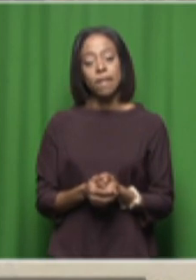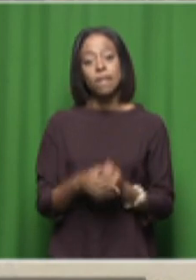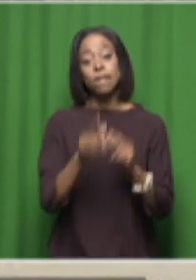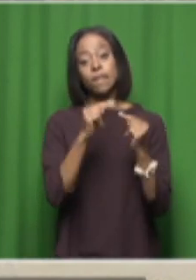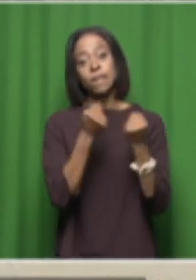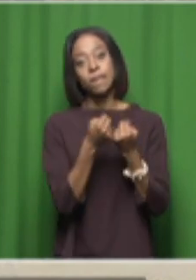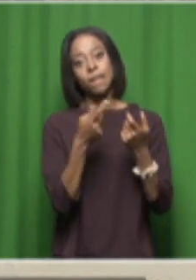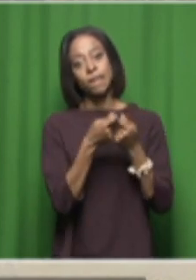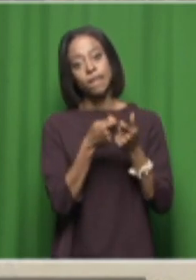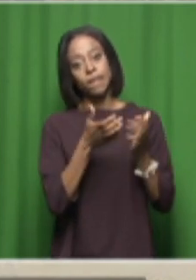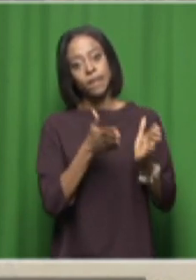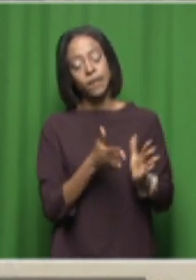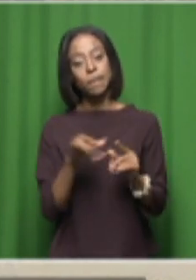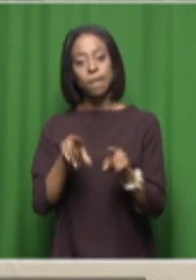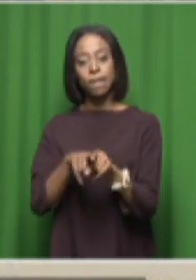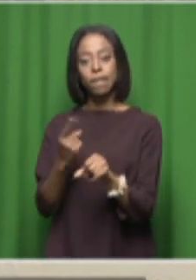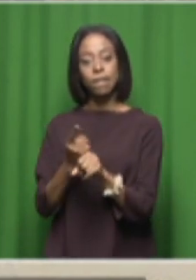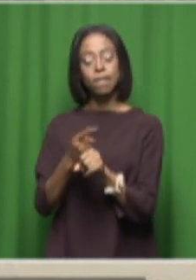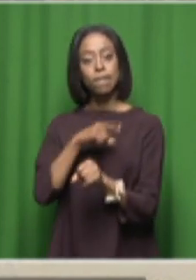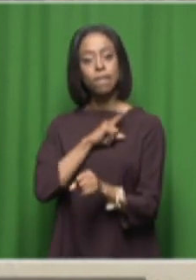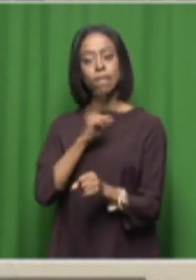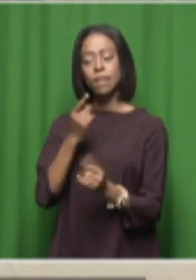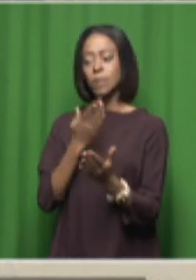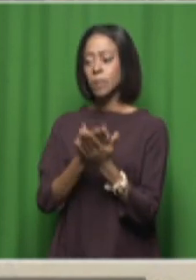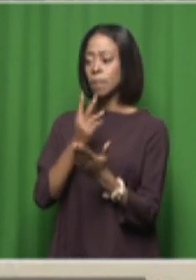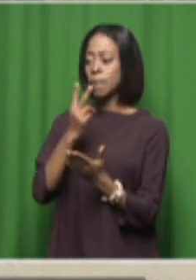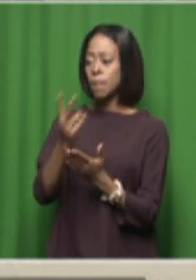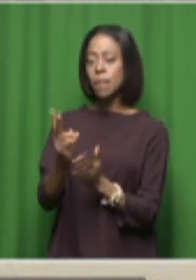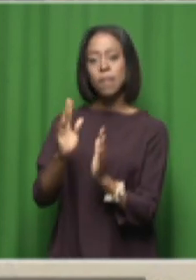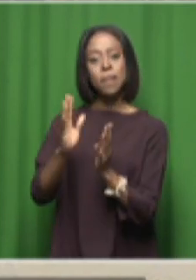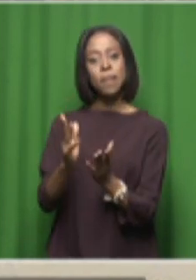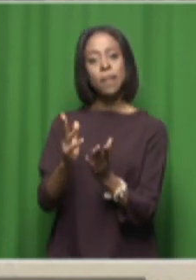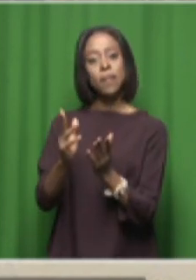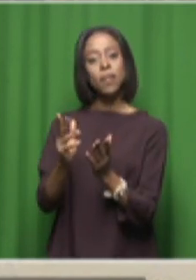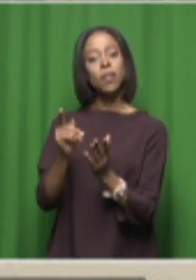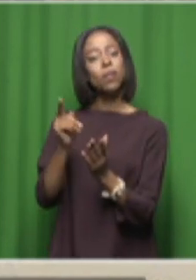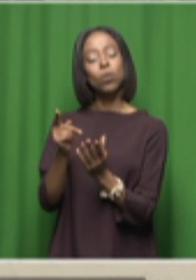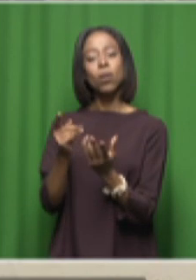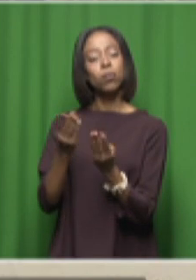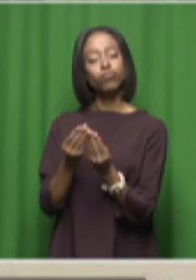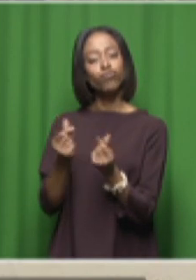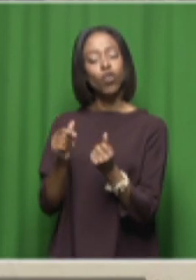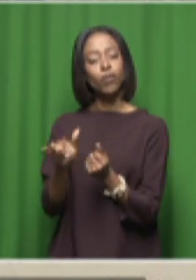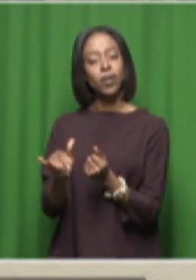national treasury, and to be able to see how to enact and how to put in action